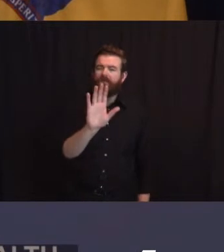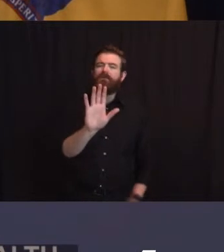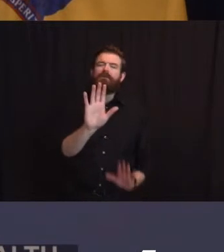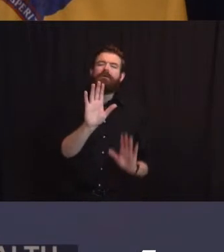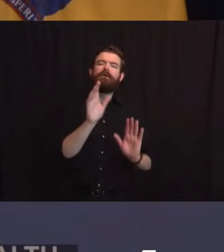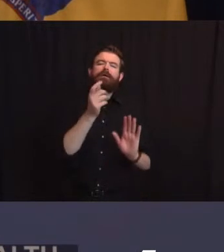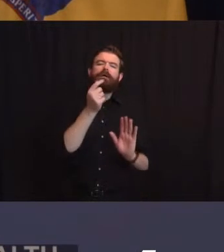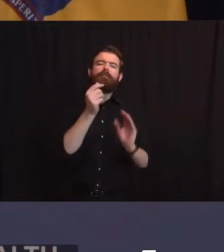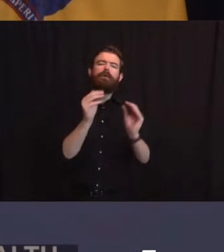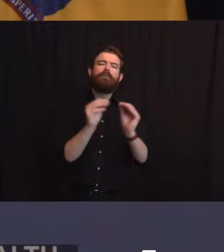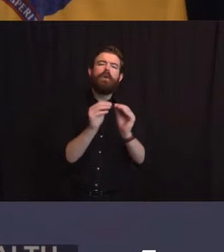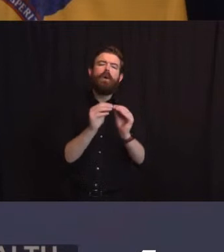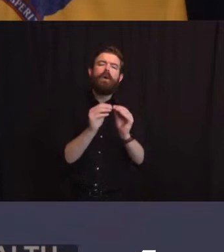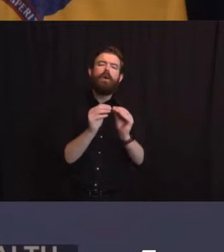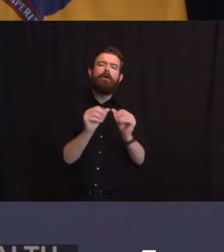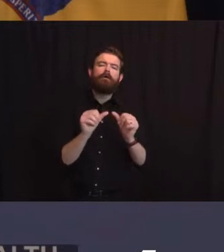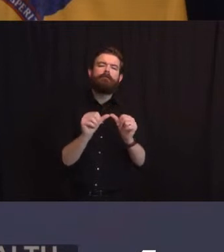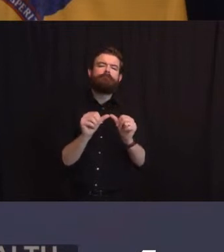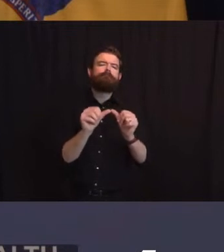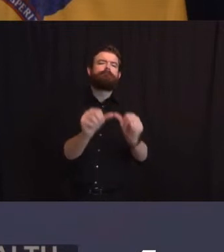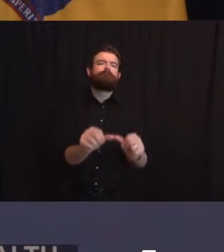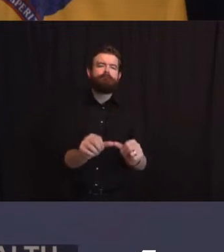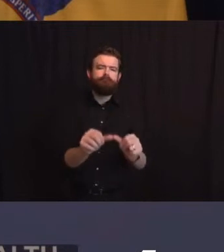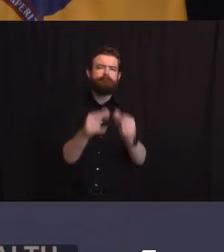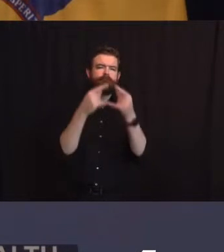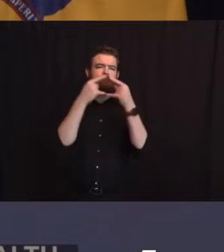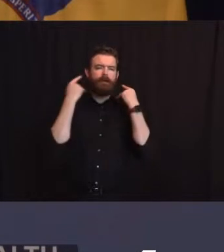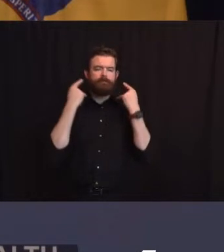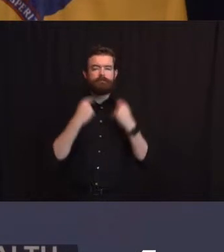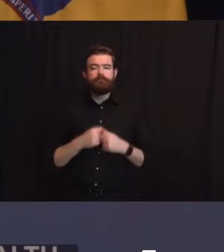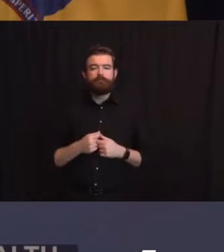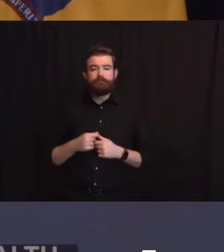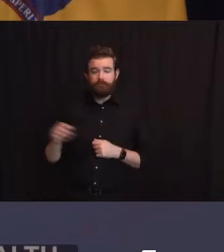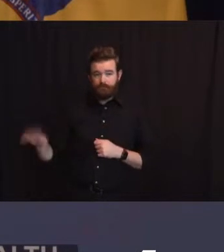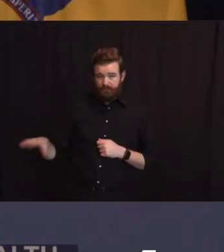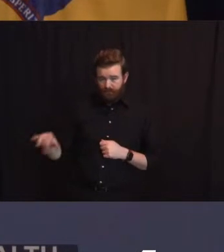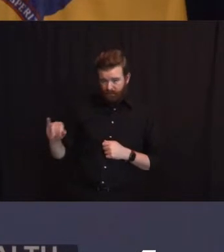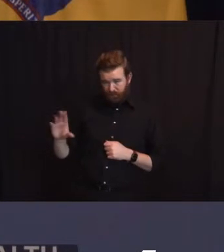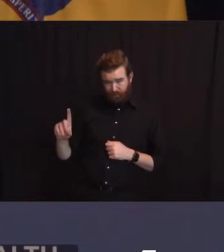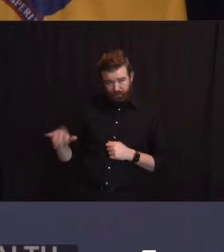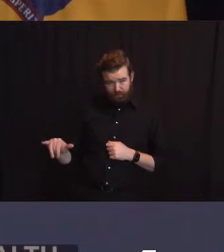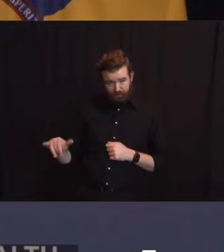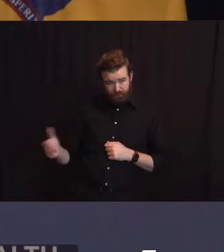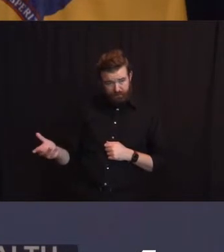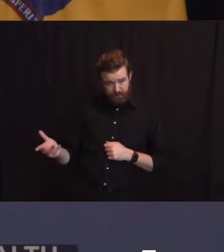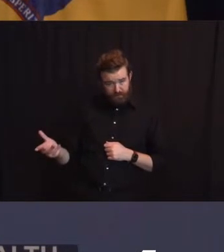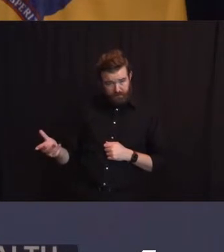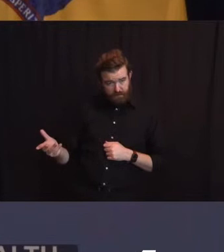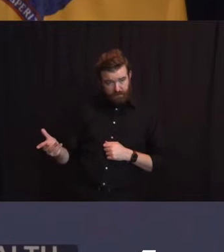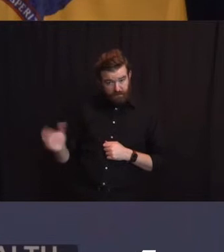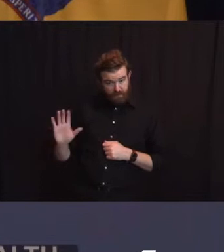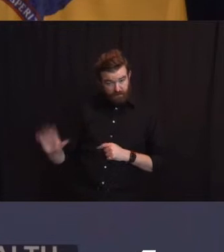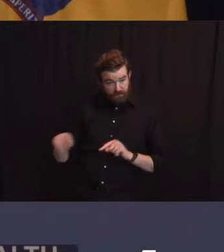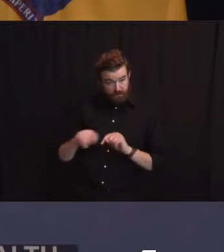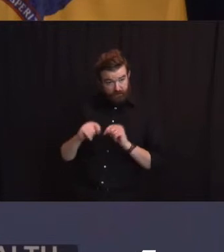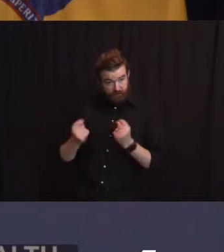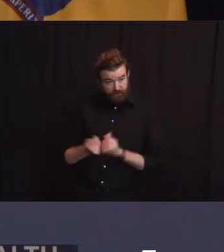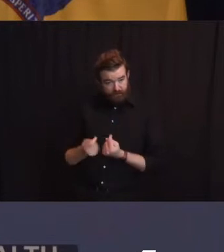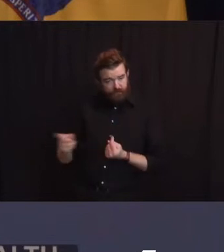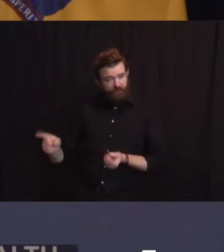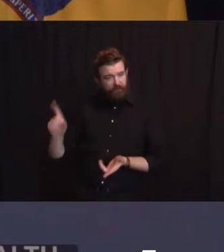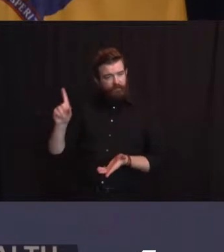put out, Judy, Department of Education, with your input and your team's input, put out a very significant document